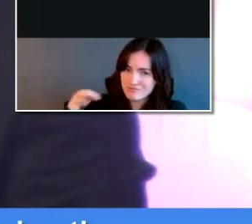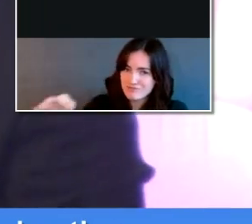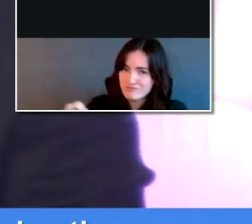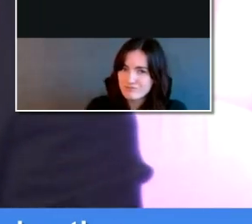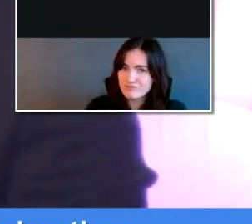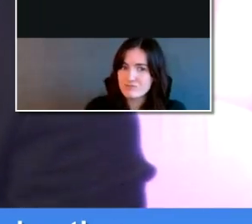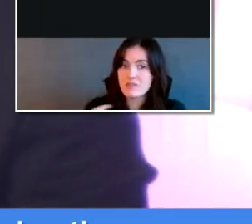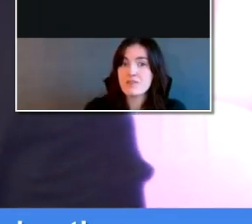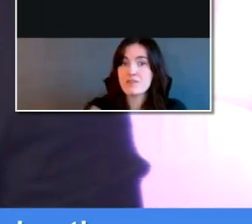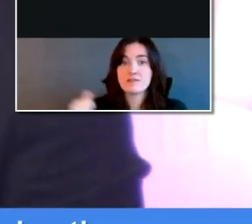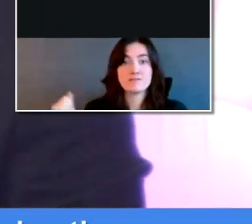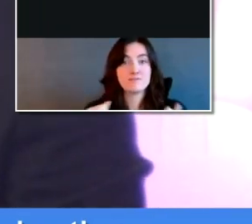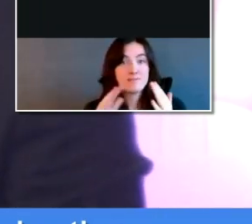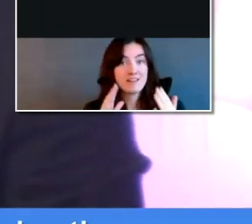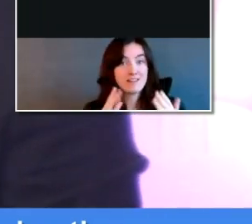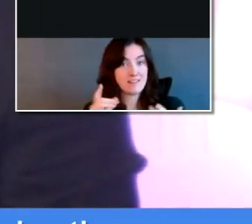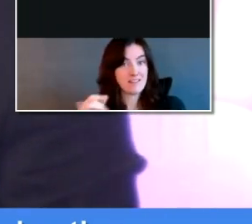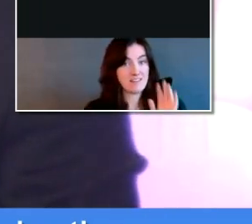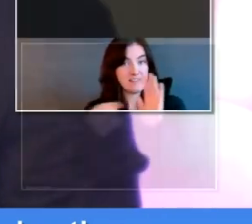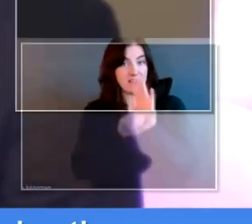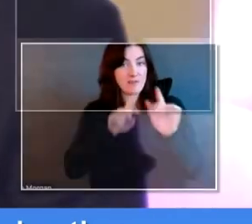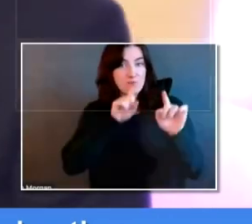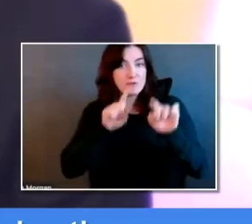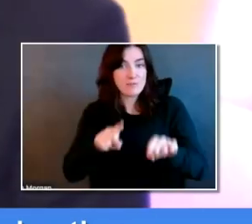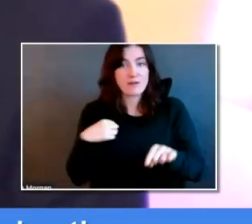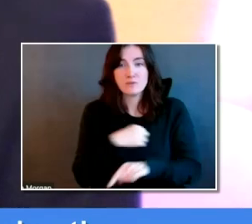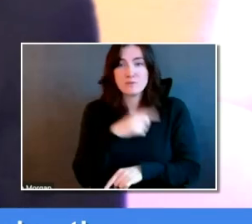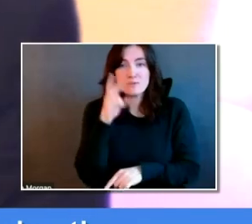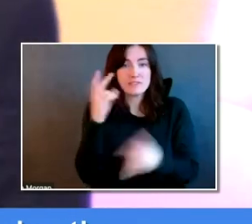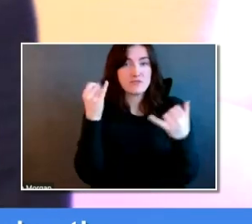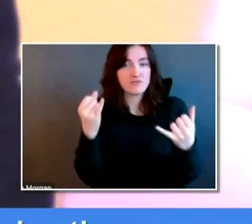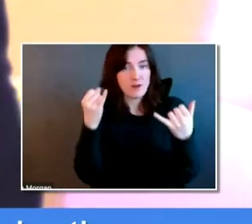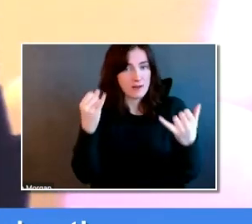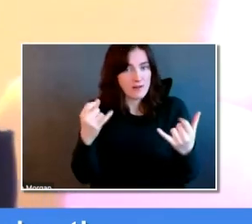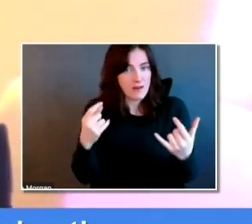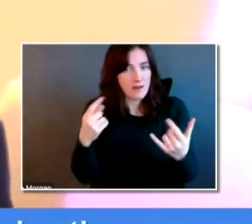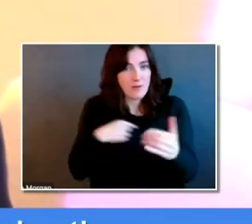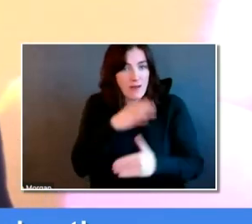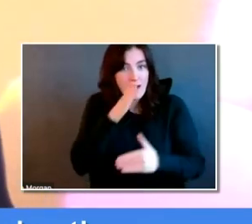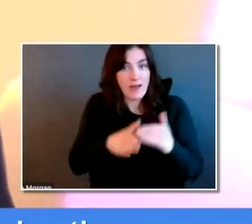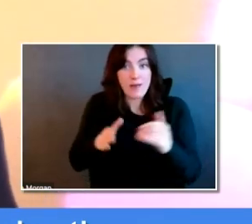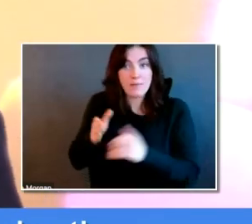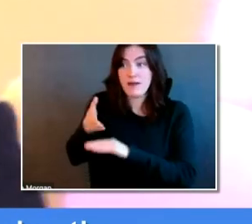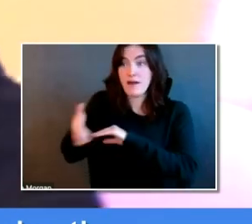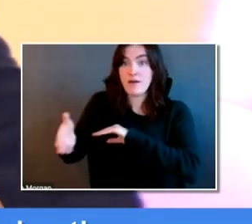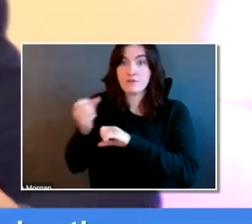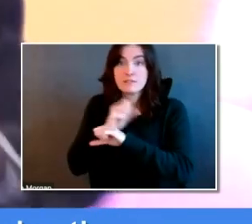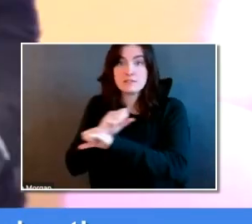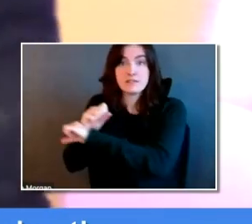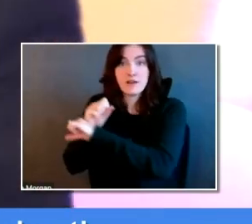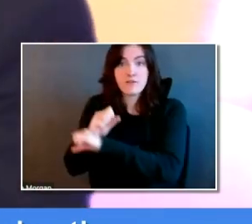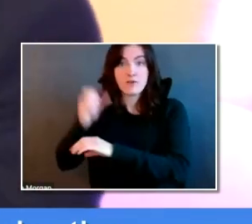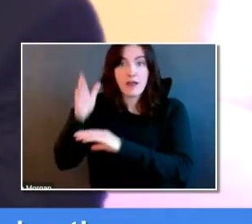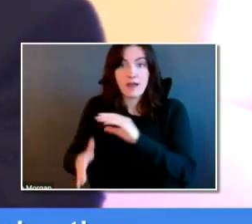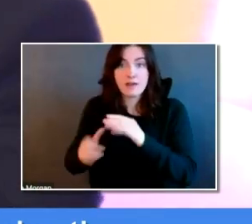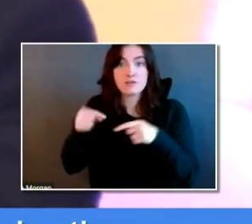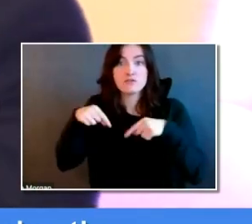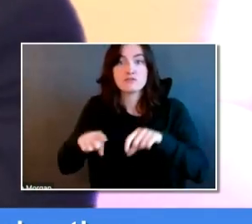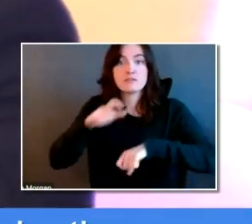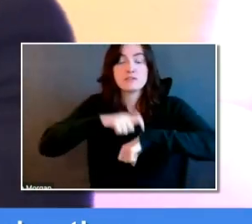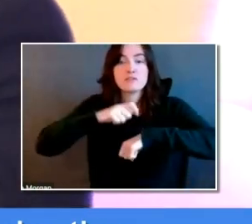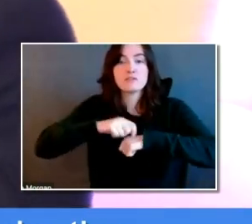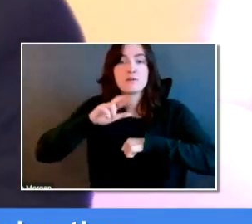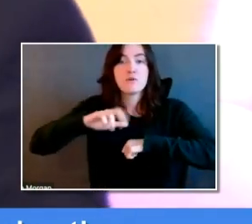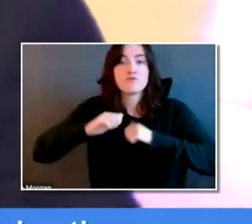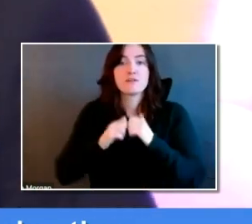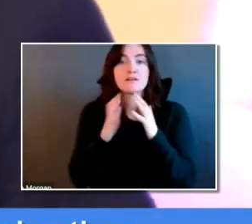we are seeing right now. Right? It happened after the end of enslavement, during the period of Reconstruction, a mass increase